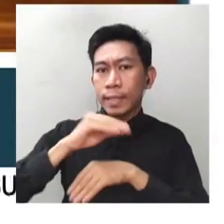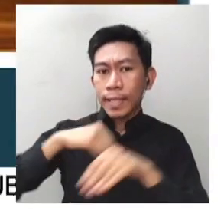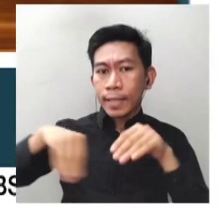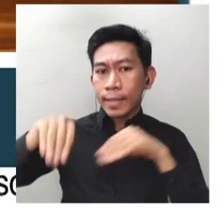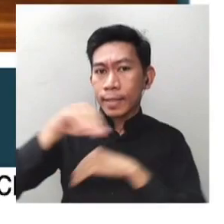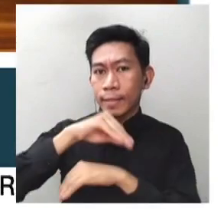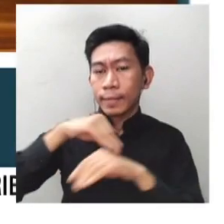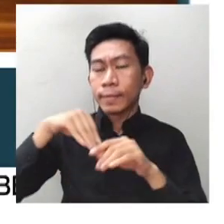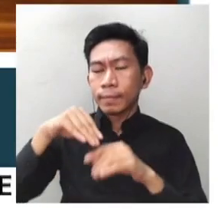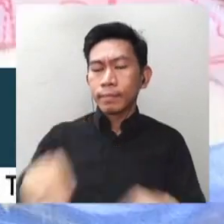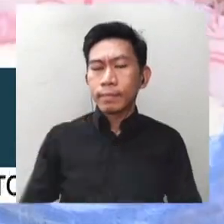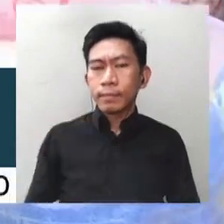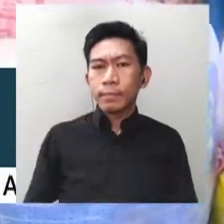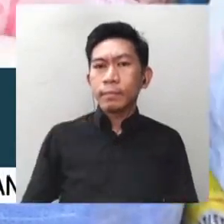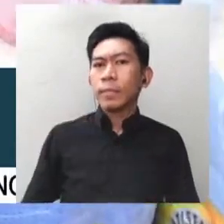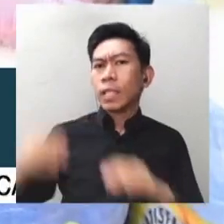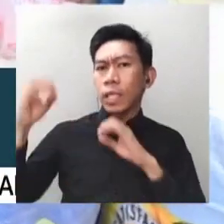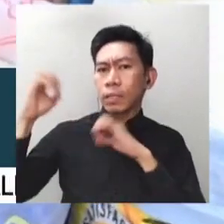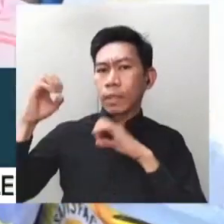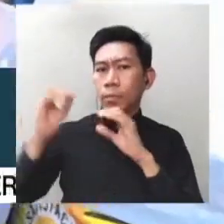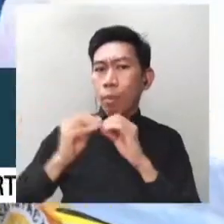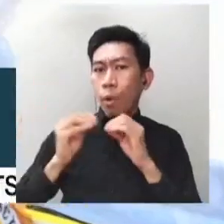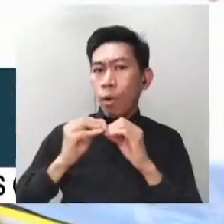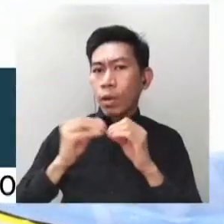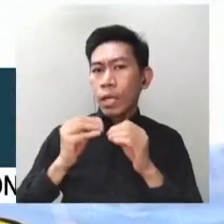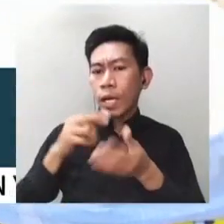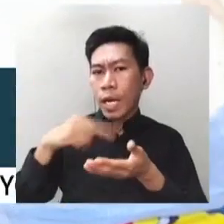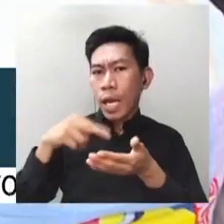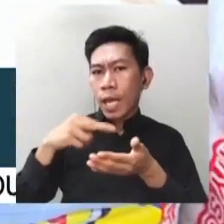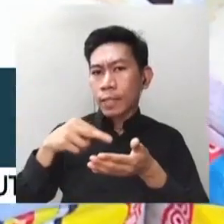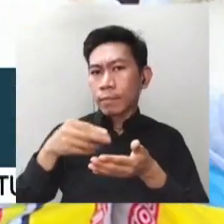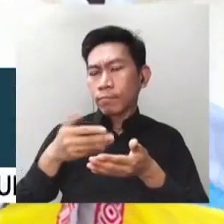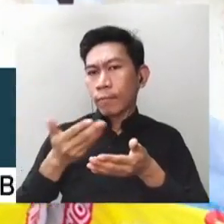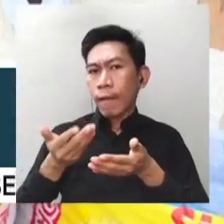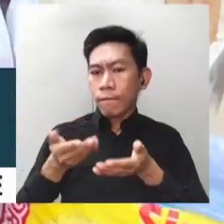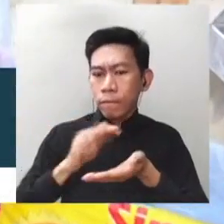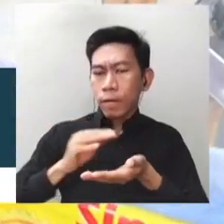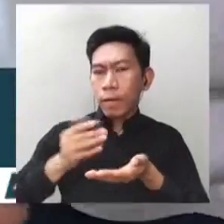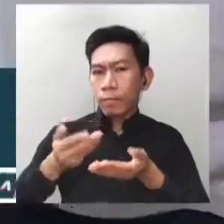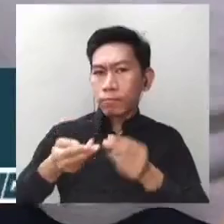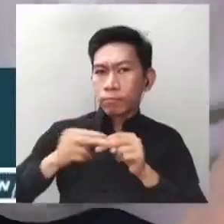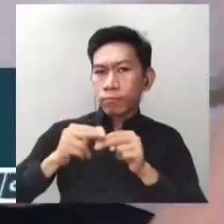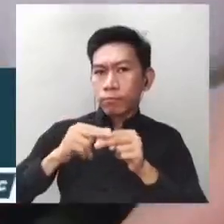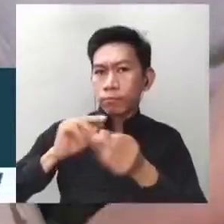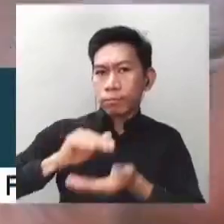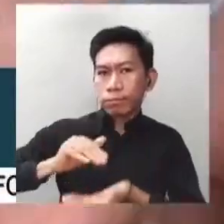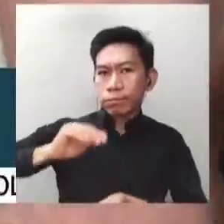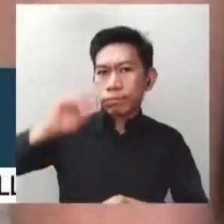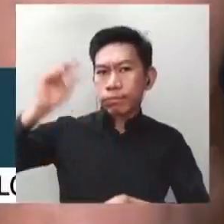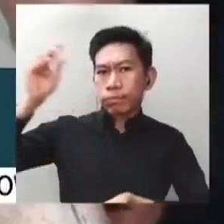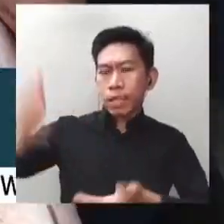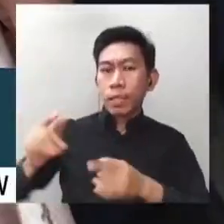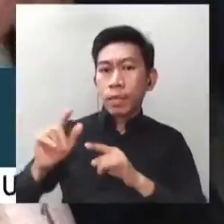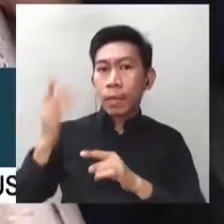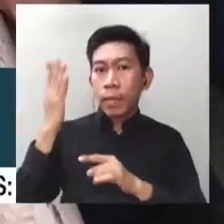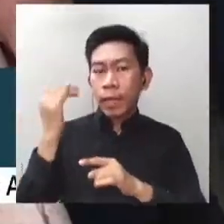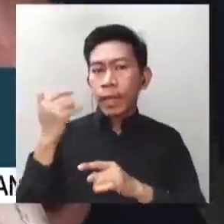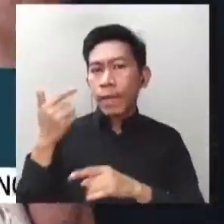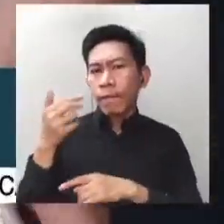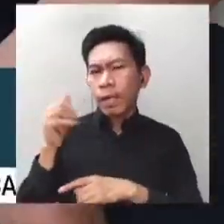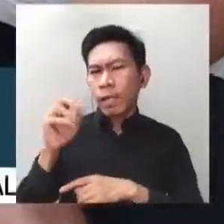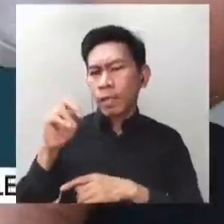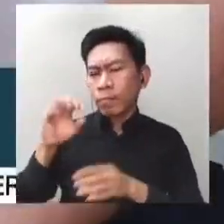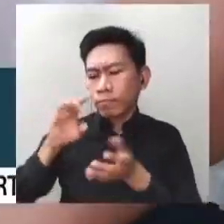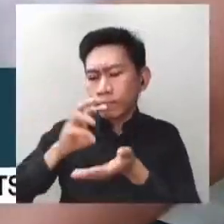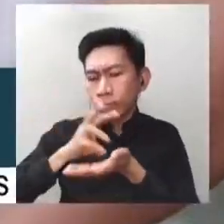expecting more rice supply in the coming weeks due to the harvest season and arrival of imported grain. Pascual also justifying the move